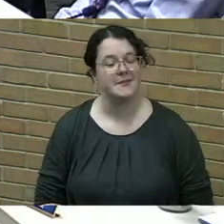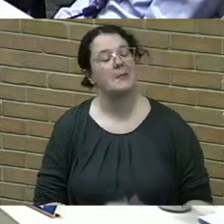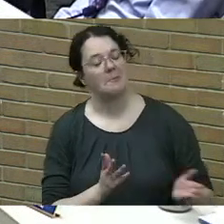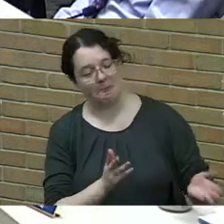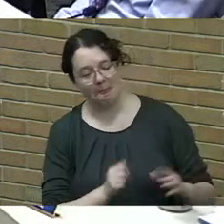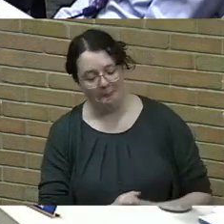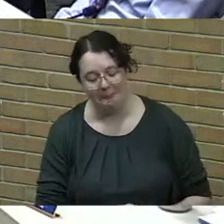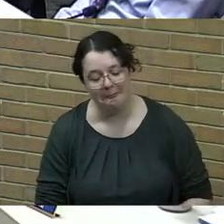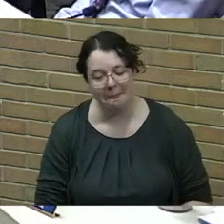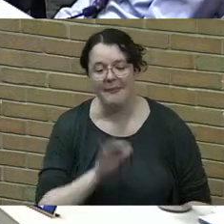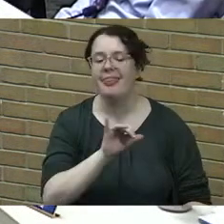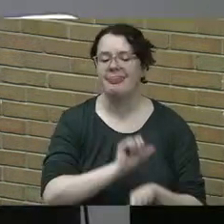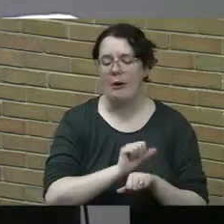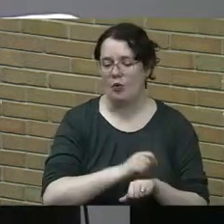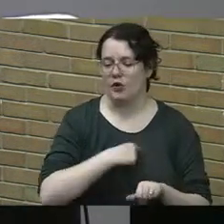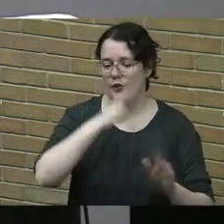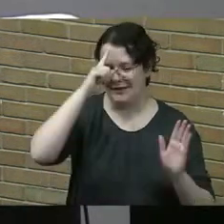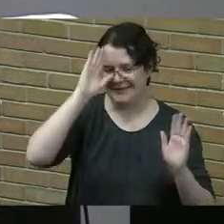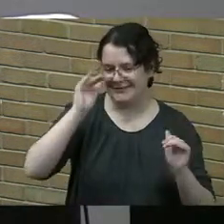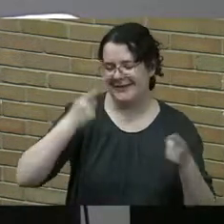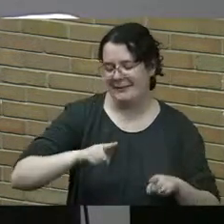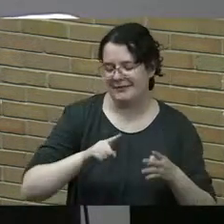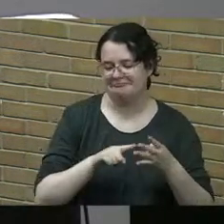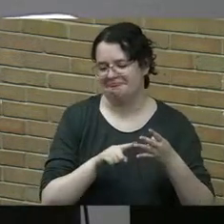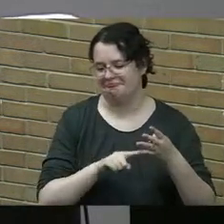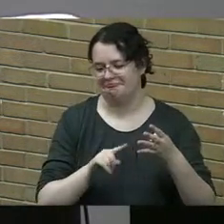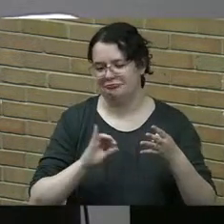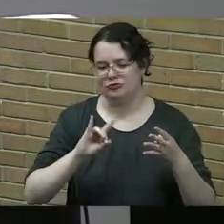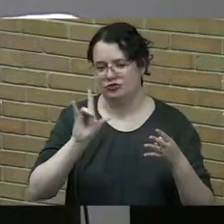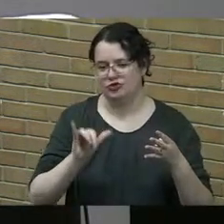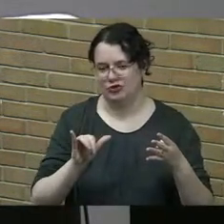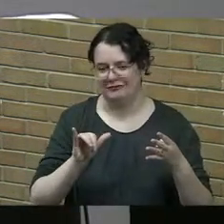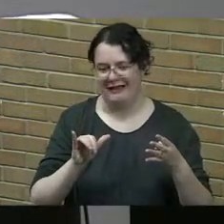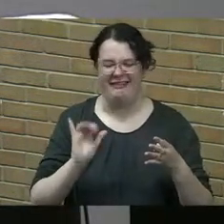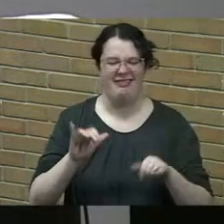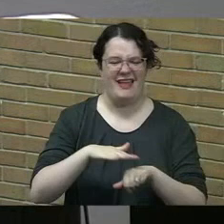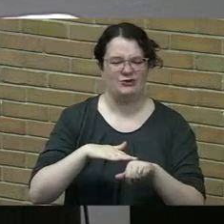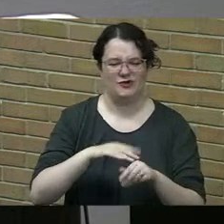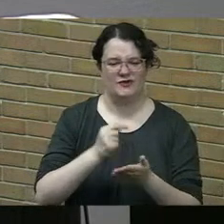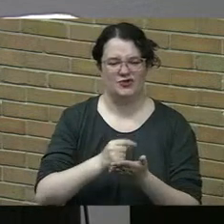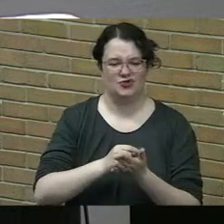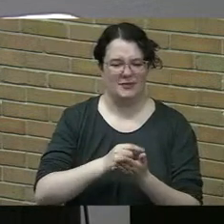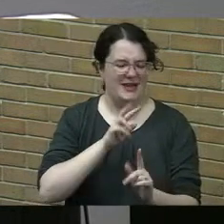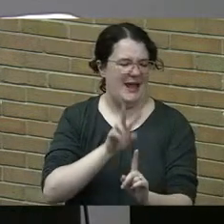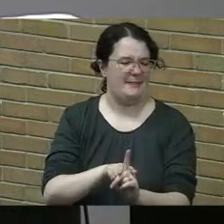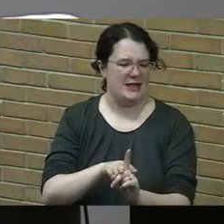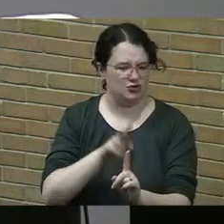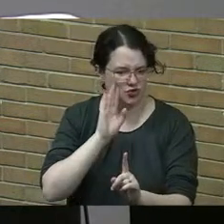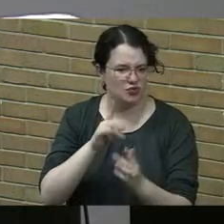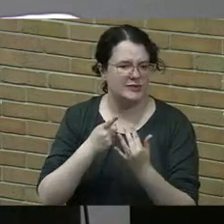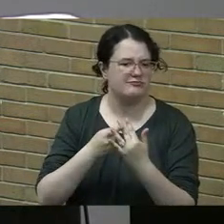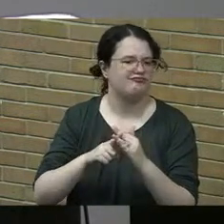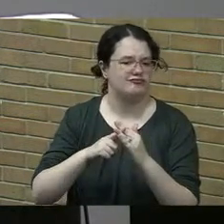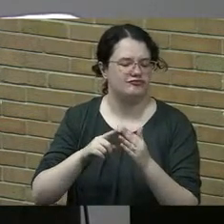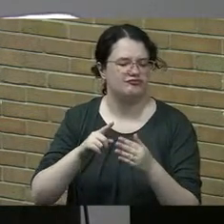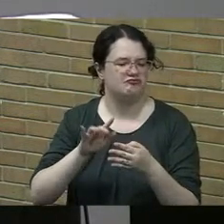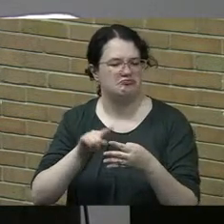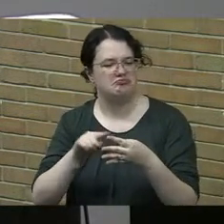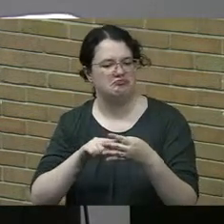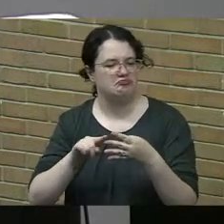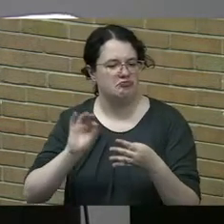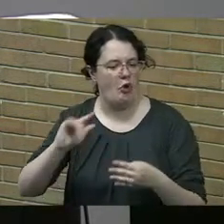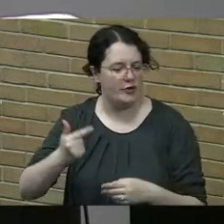That work is expected to occur in late July with surface treatment application in early August. State